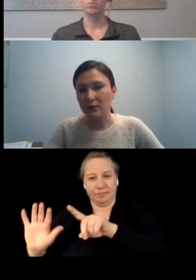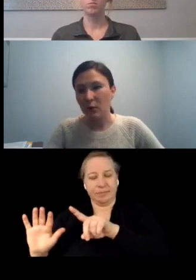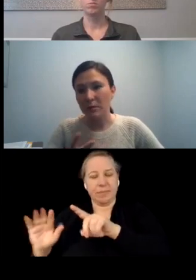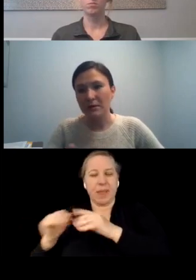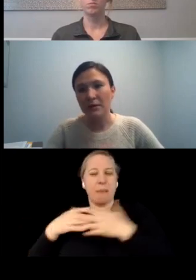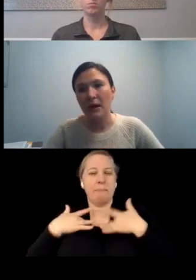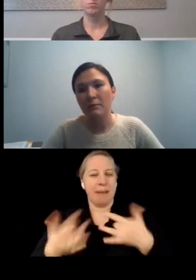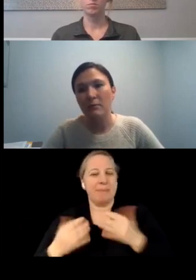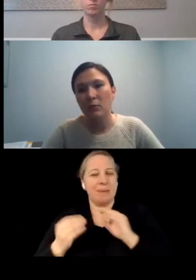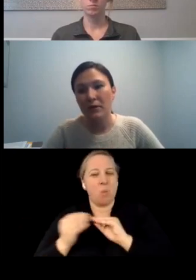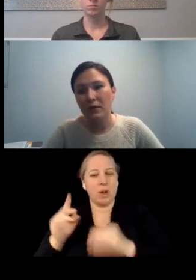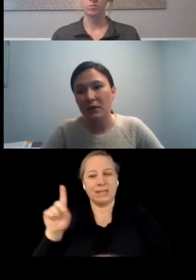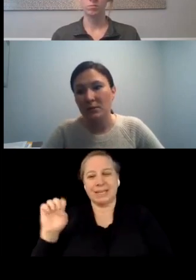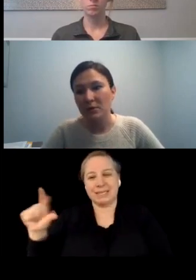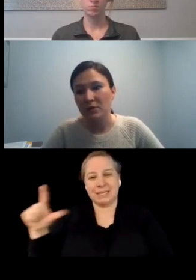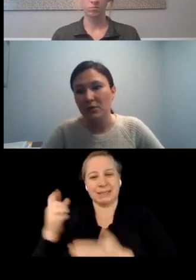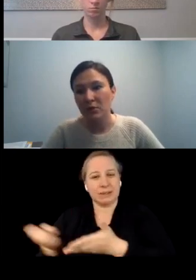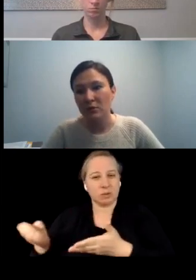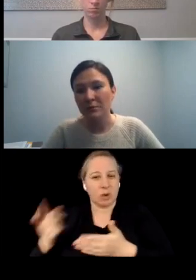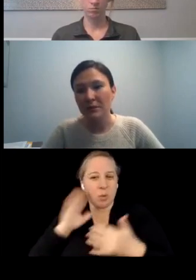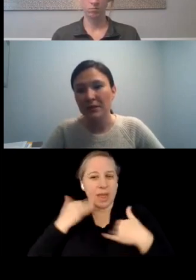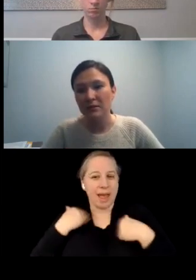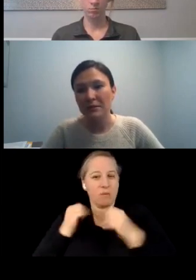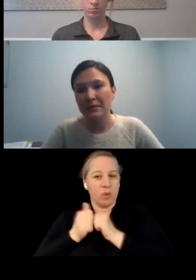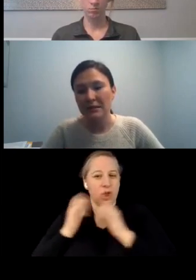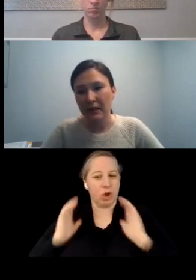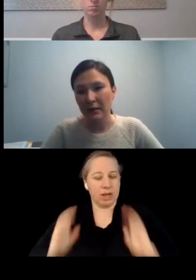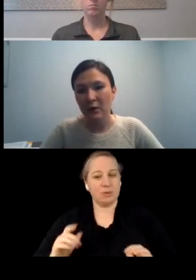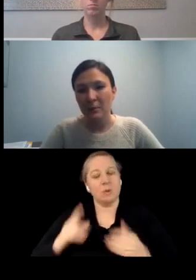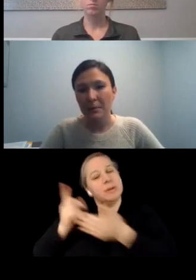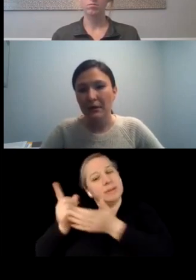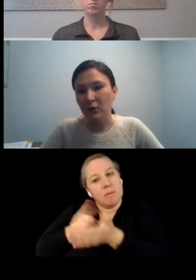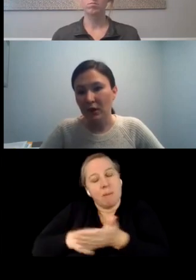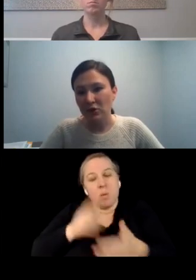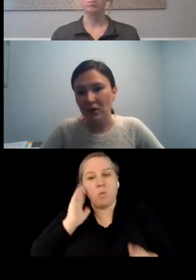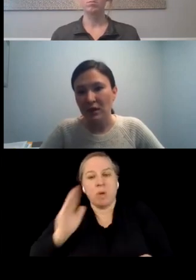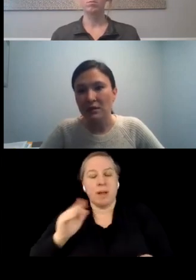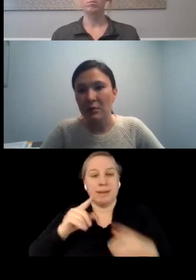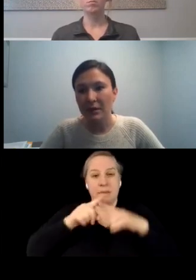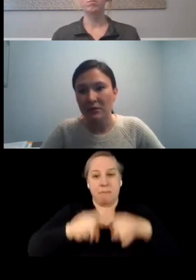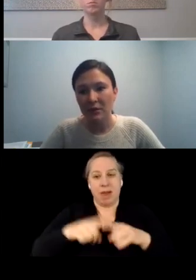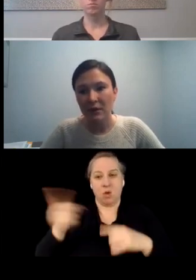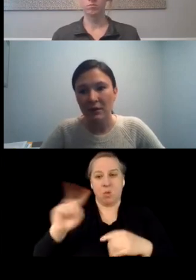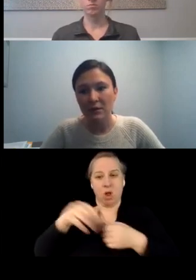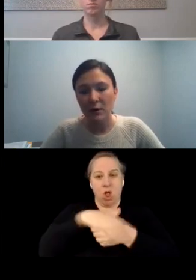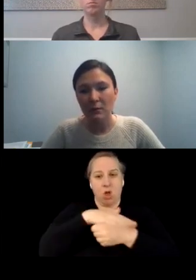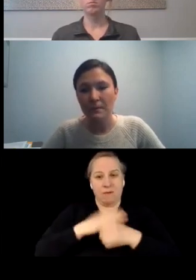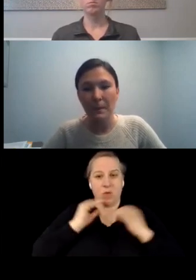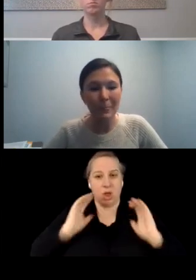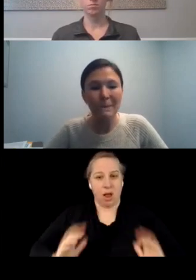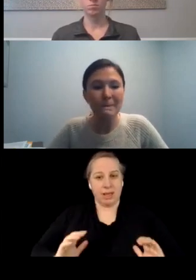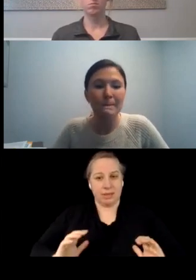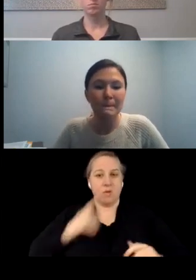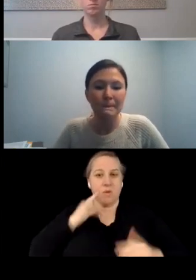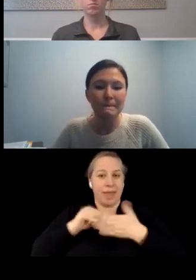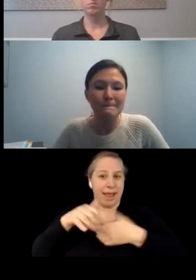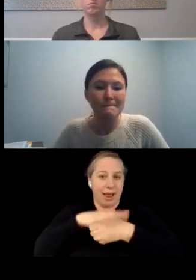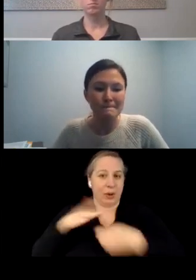kind of diesel equipment within our customers. So sometimes it'll be dictated by the location and the customer base for the area as well.